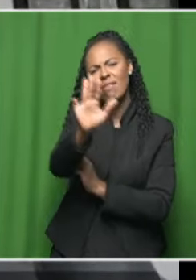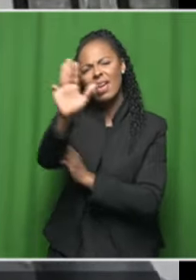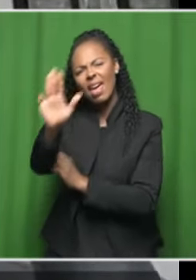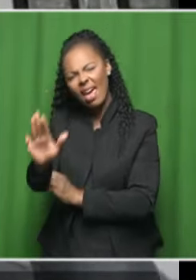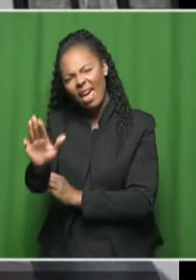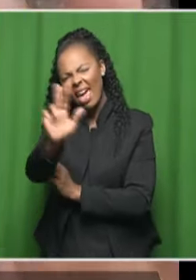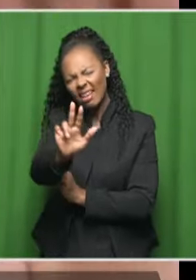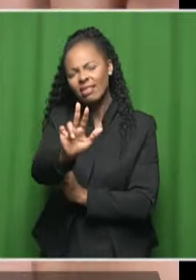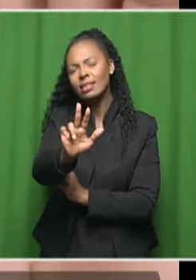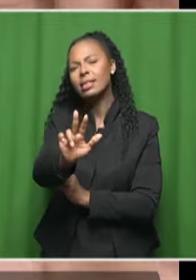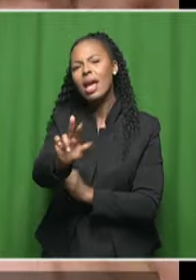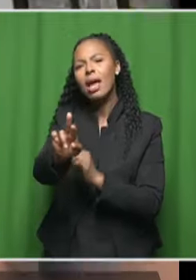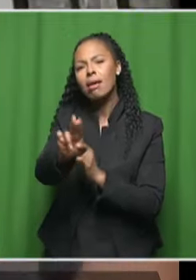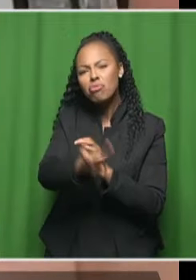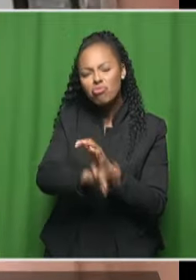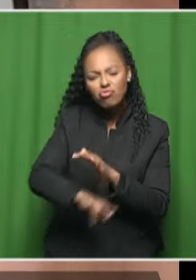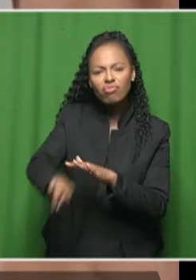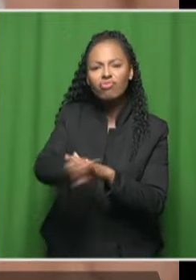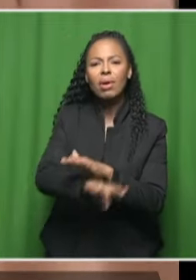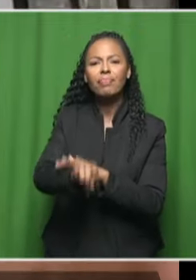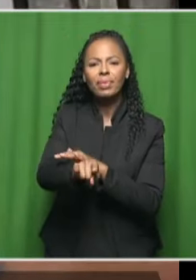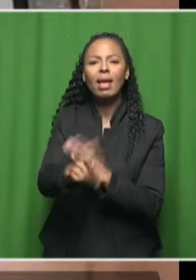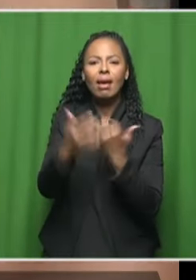of Mozambique.